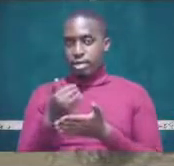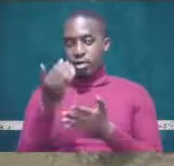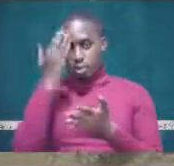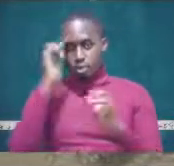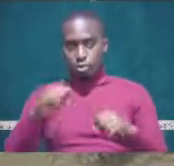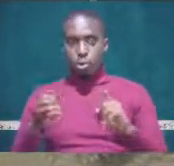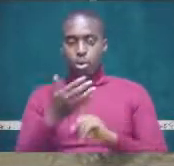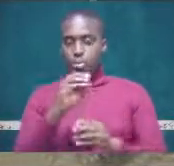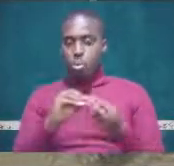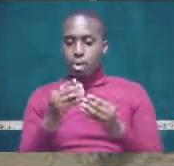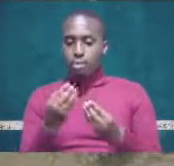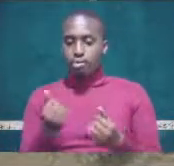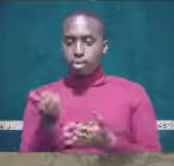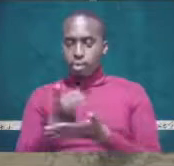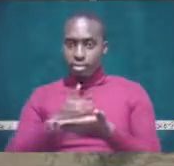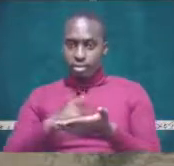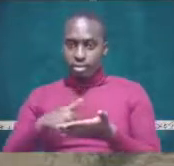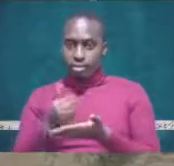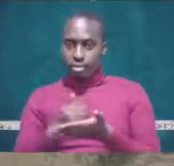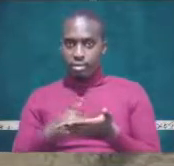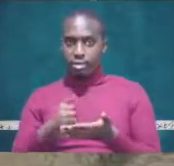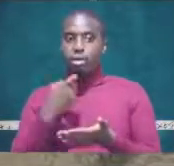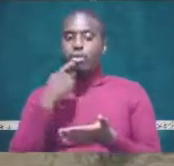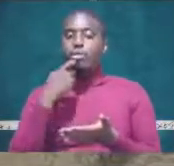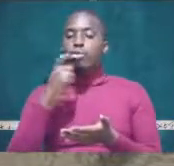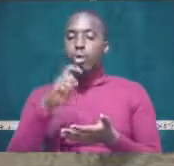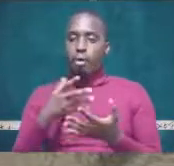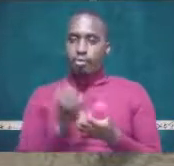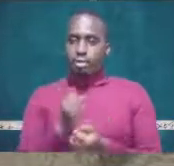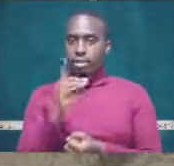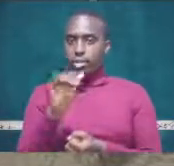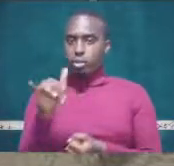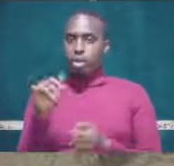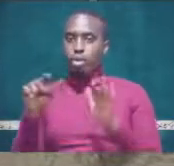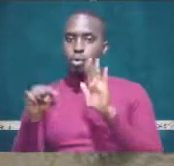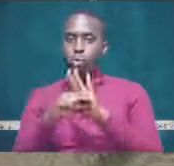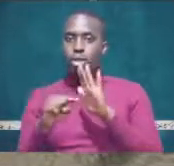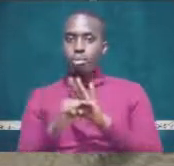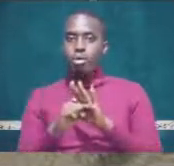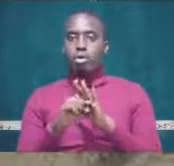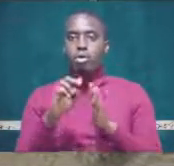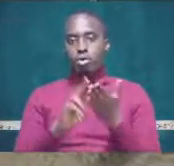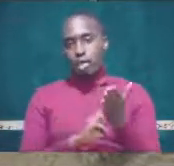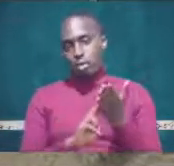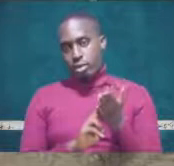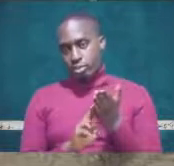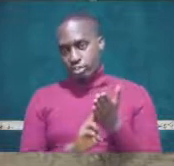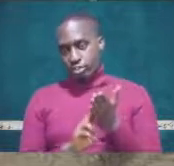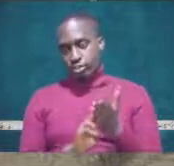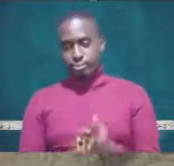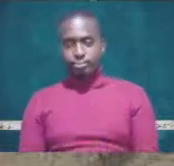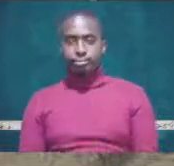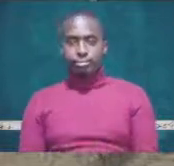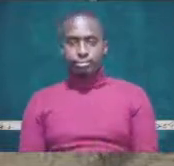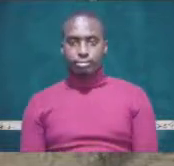was saved, we shall get the disposable income minus consumption. We subtract the amount